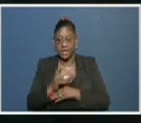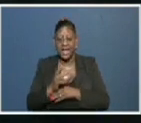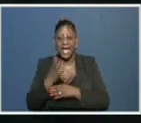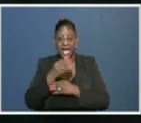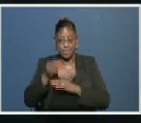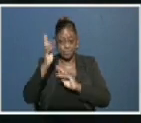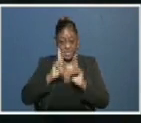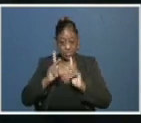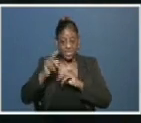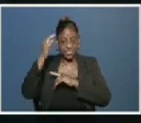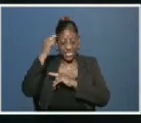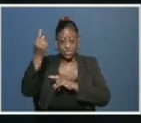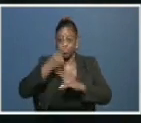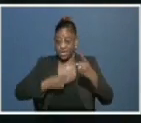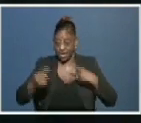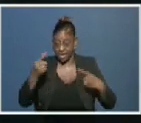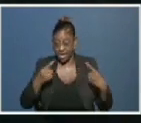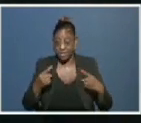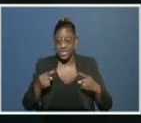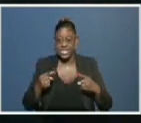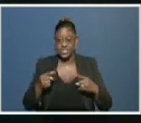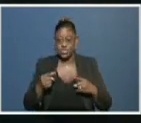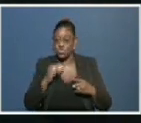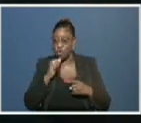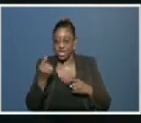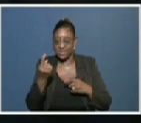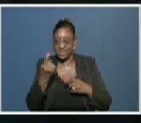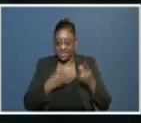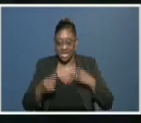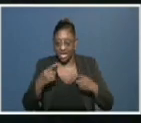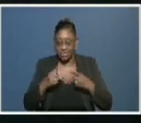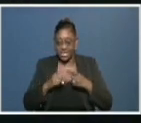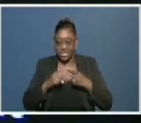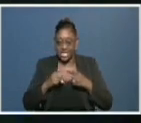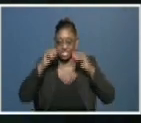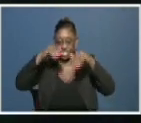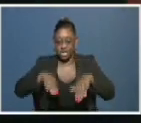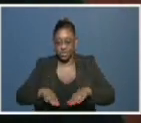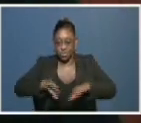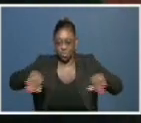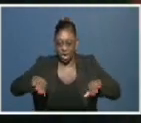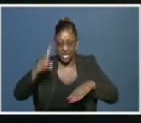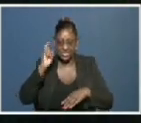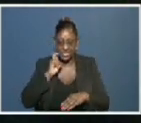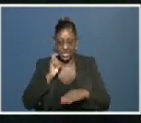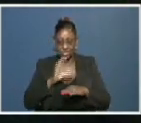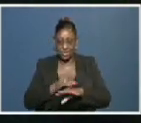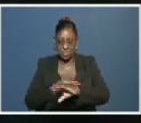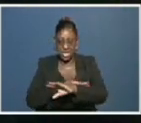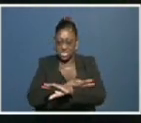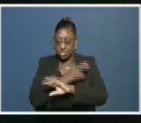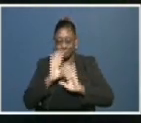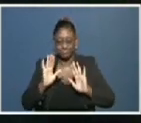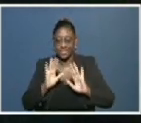thinking that the Bahamas is just a place to come and jump in the water and drink some, you know, sex on the beach and whatever, and that's it. But,